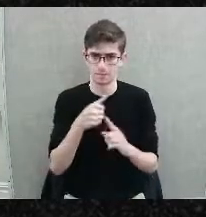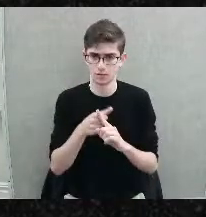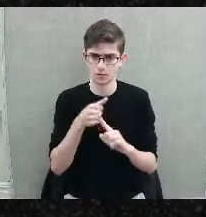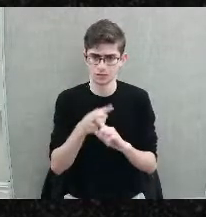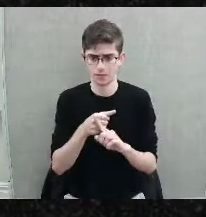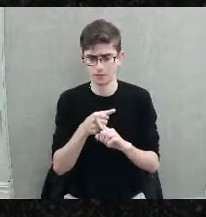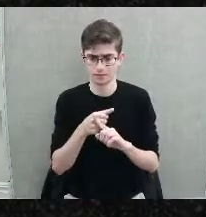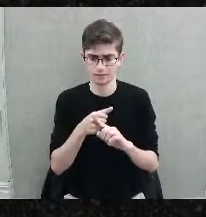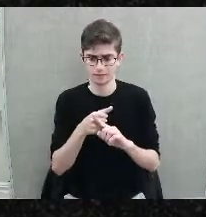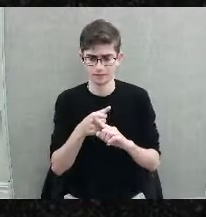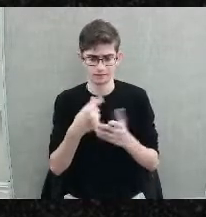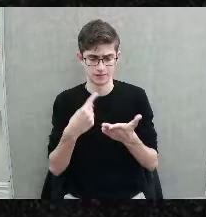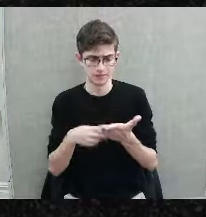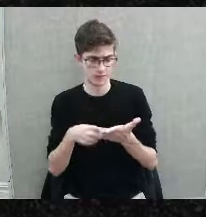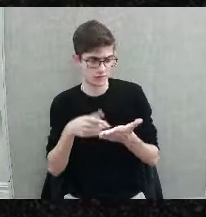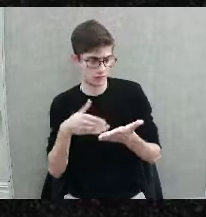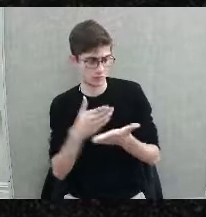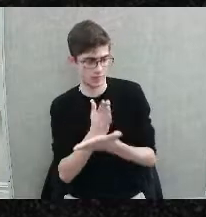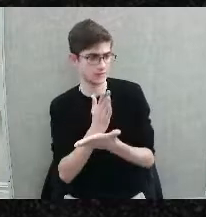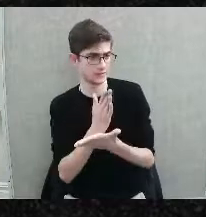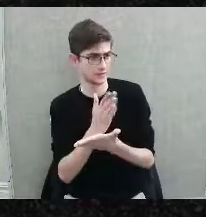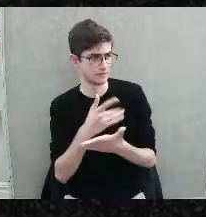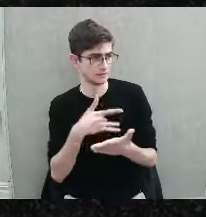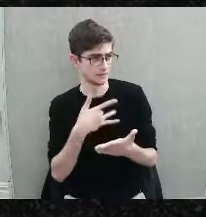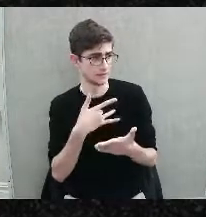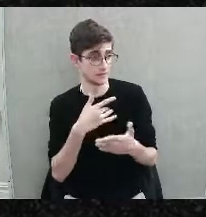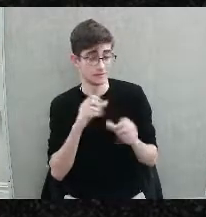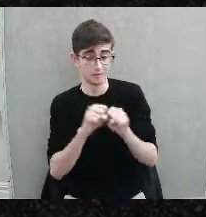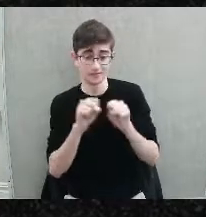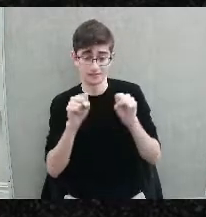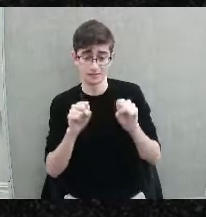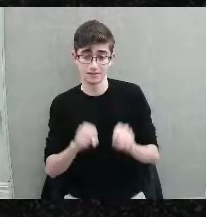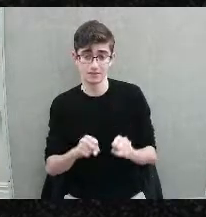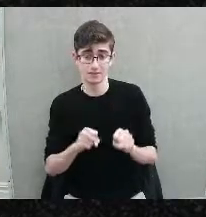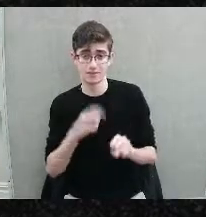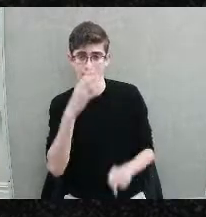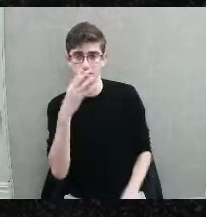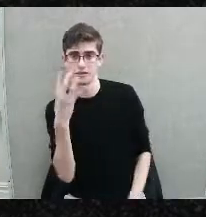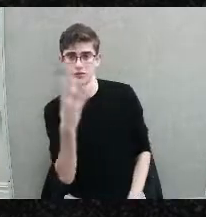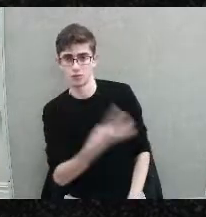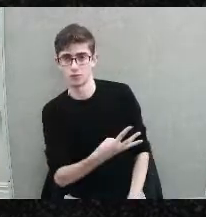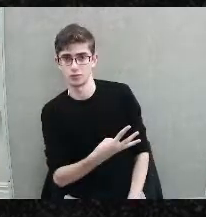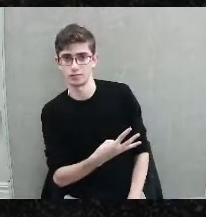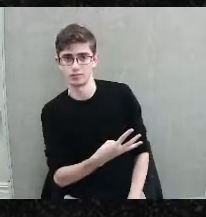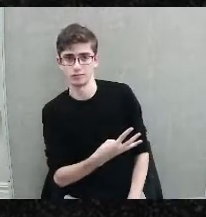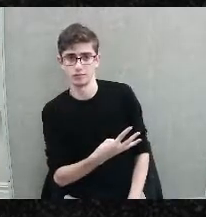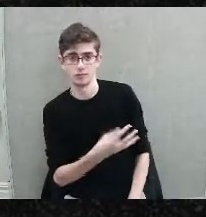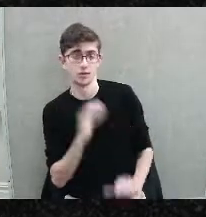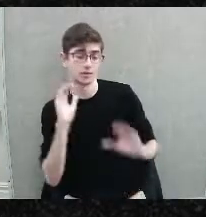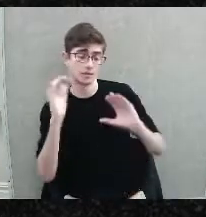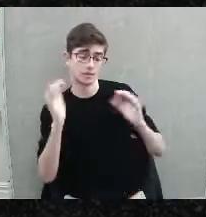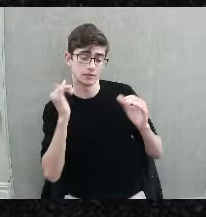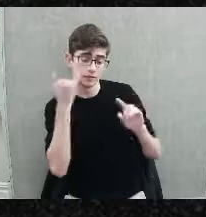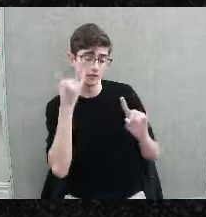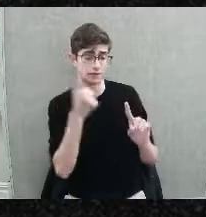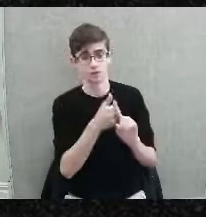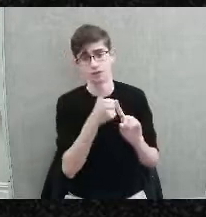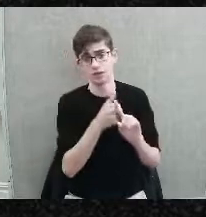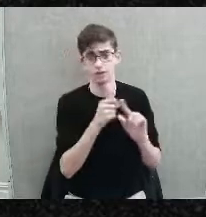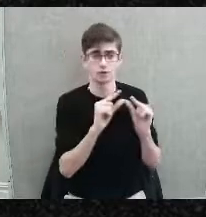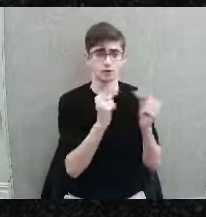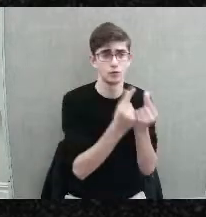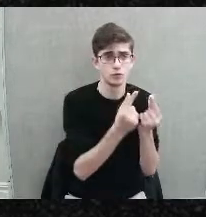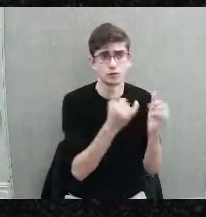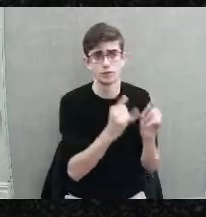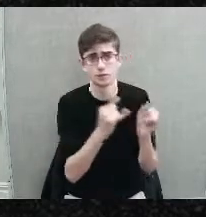rights, this system listens to you less if you are someone or a group or an